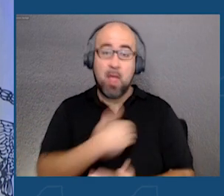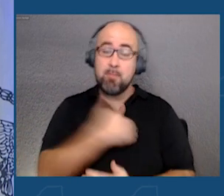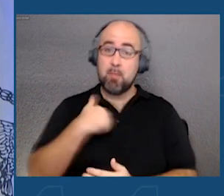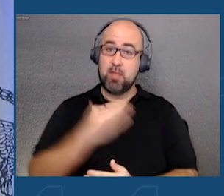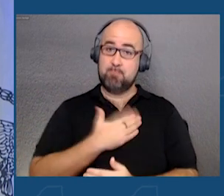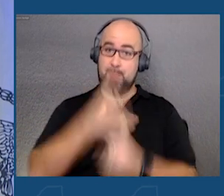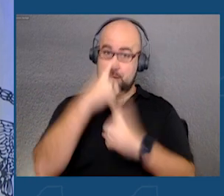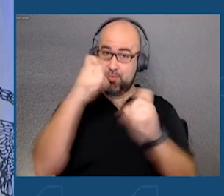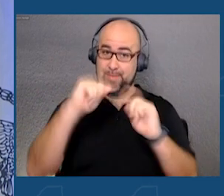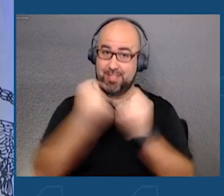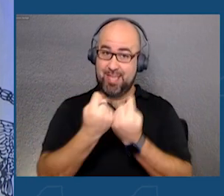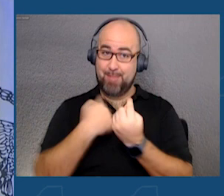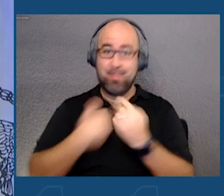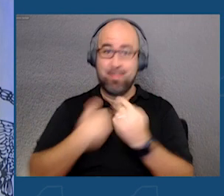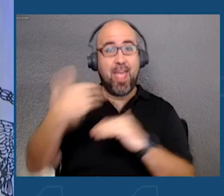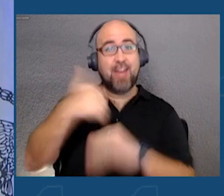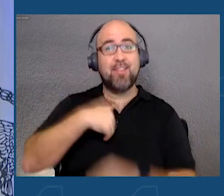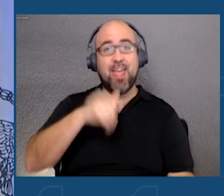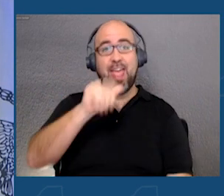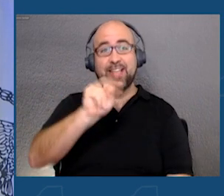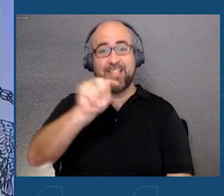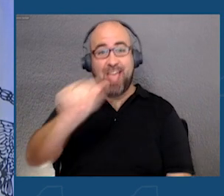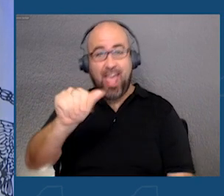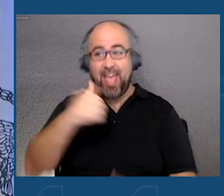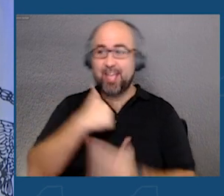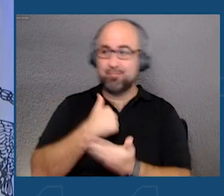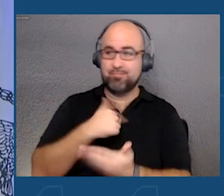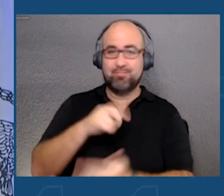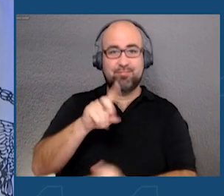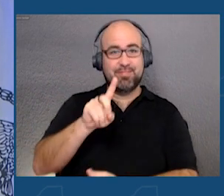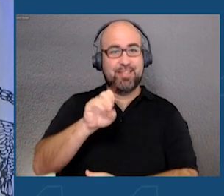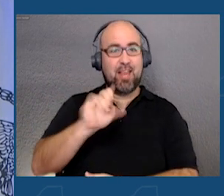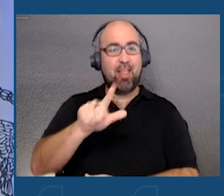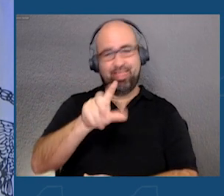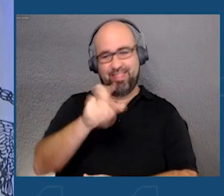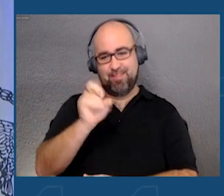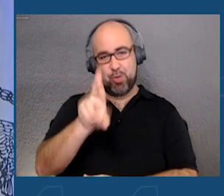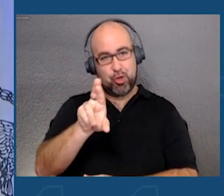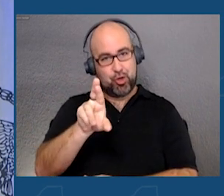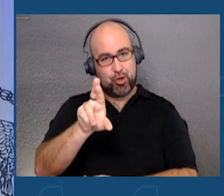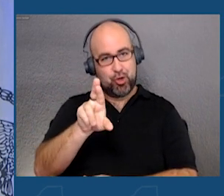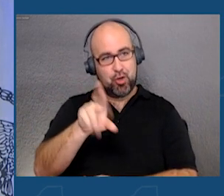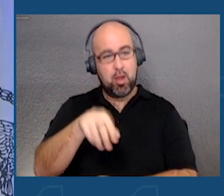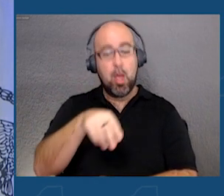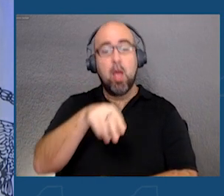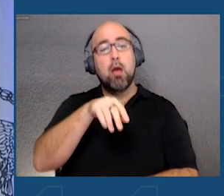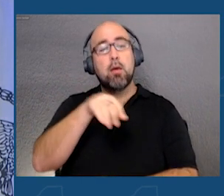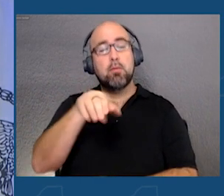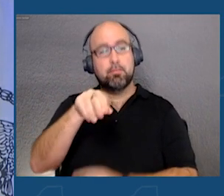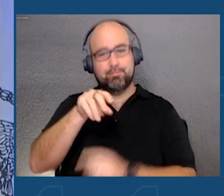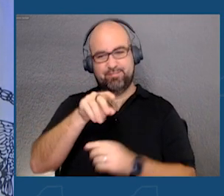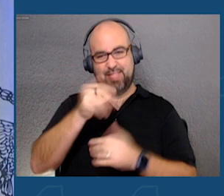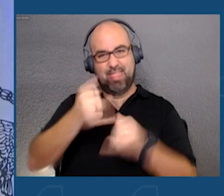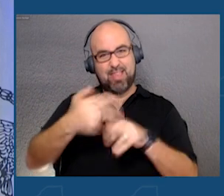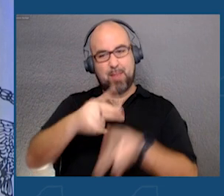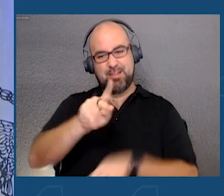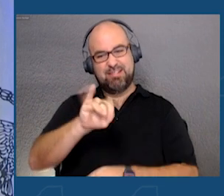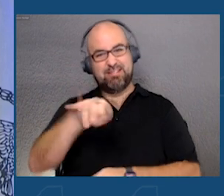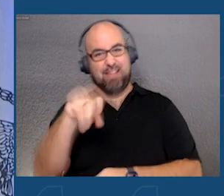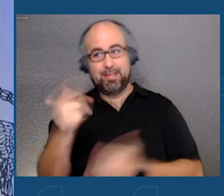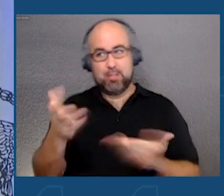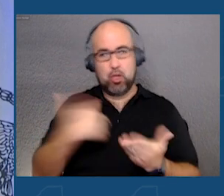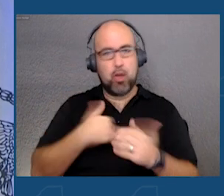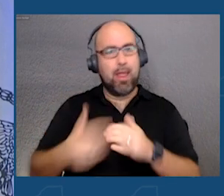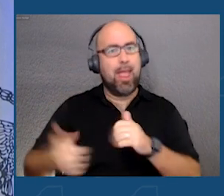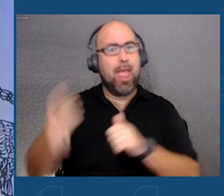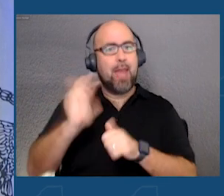give him a round of applause. Jan Oliver. Hope Knight is here, the head of Empire State Development. Members